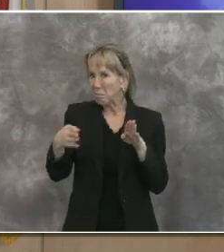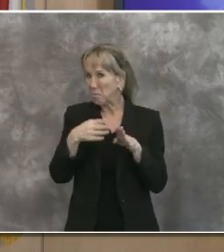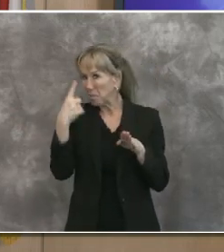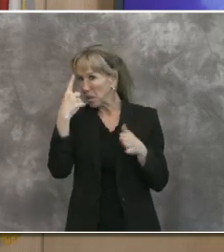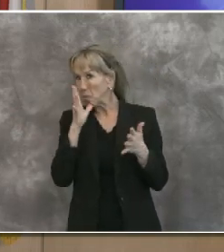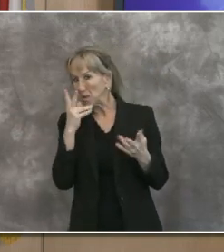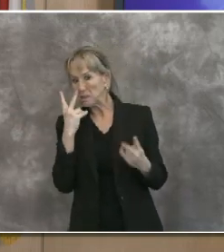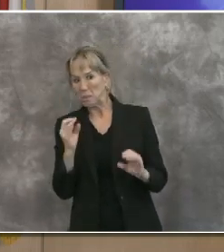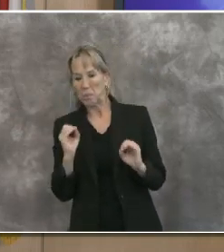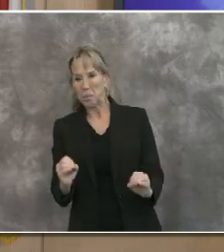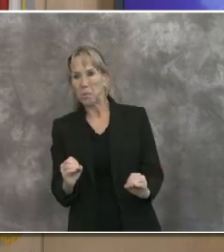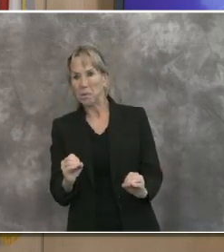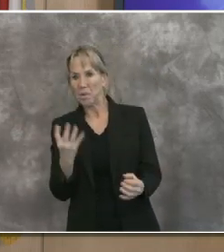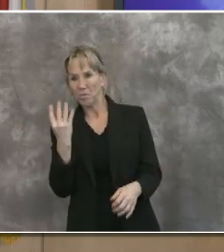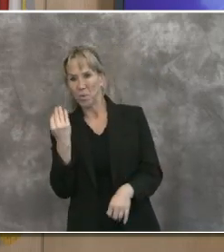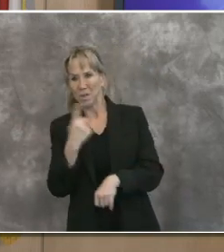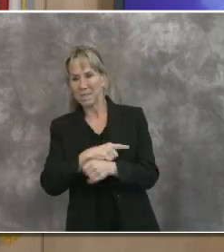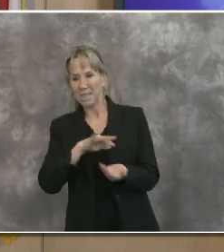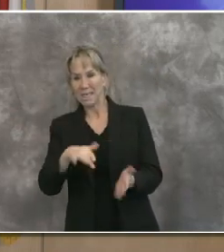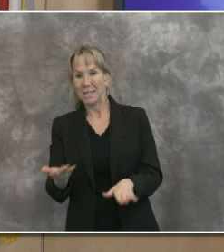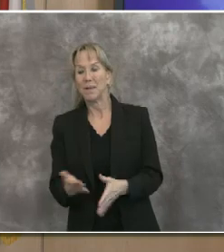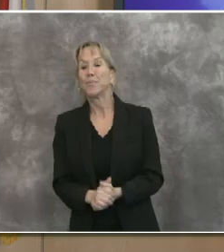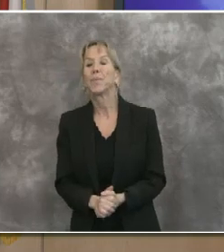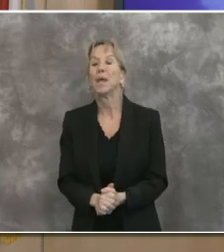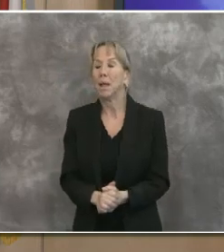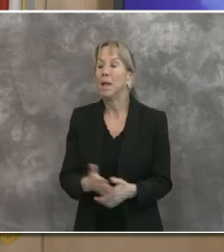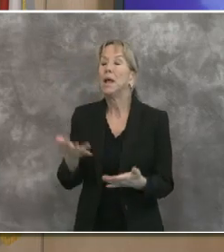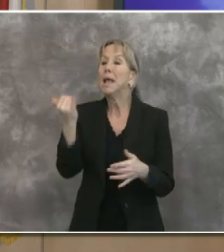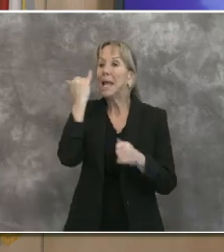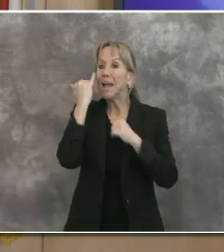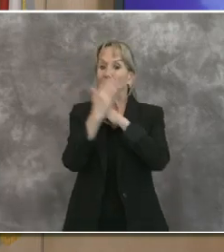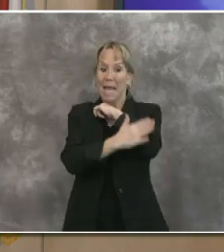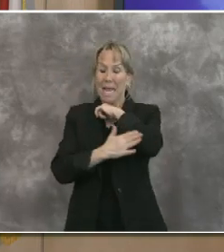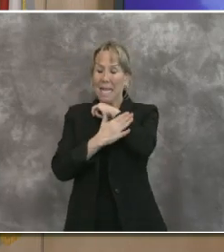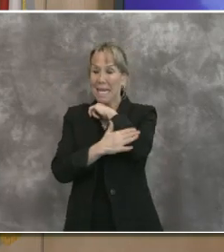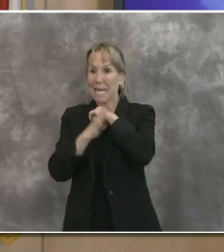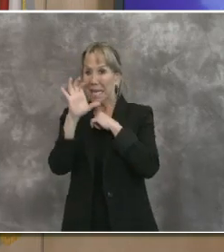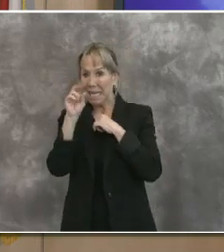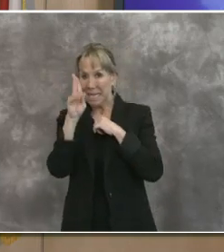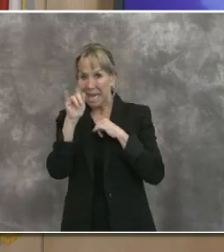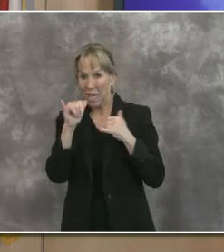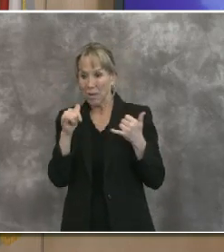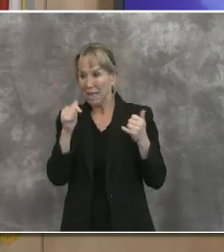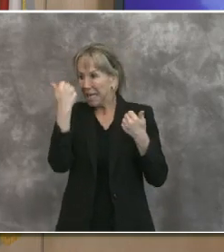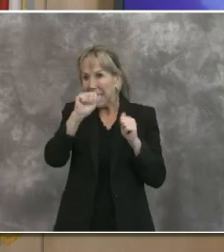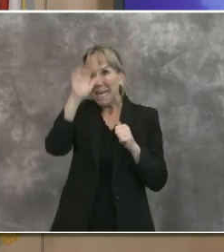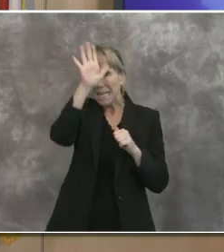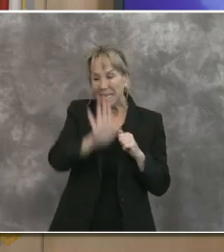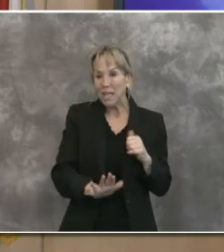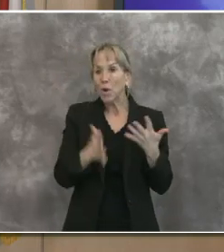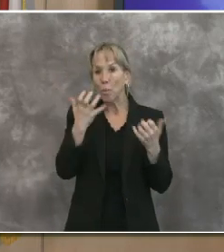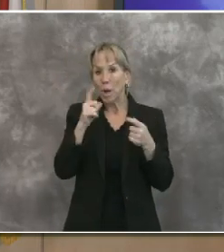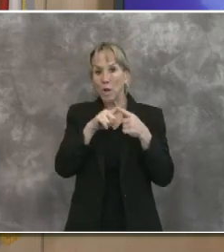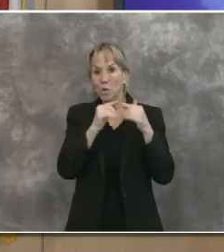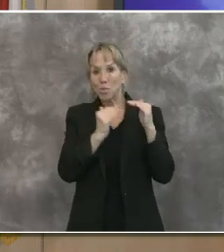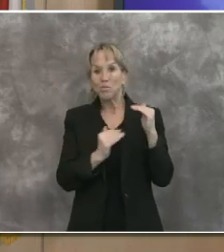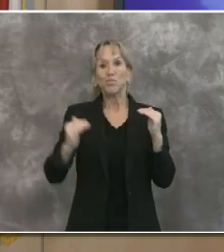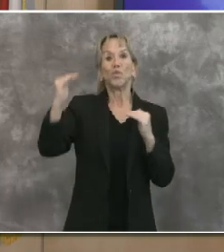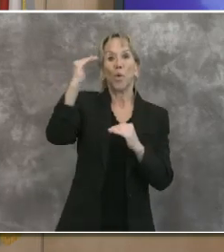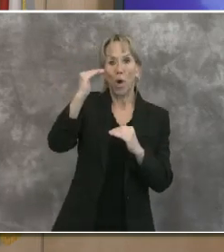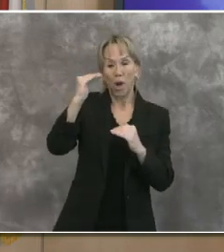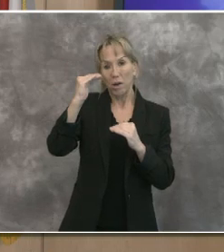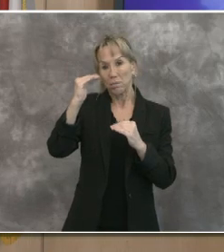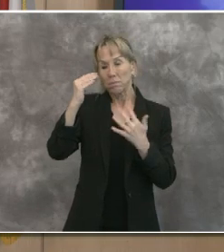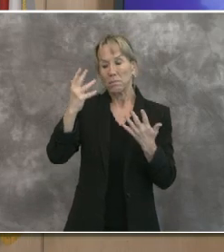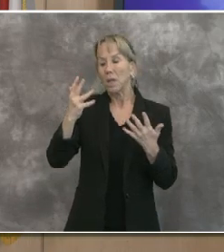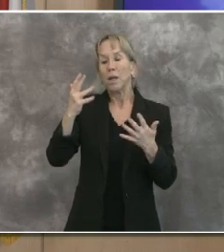that? That is a requirement for counties that want to move beyond the sectors that we've outlined that we can move forward with. That is a requirement